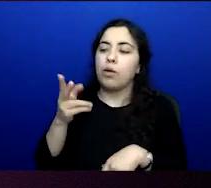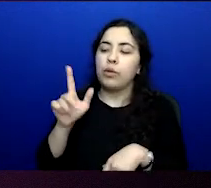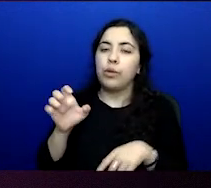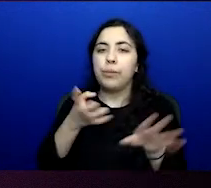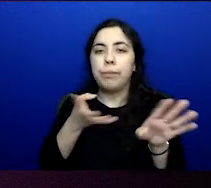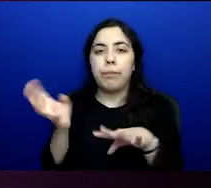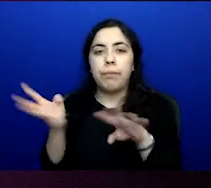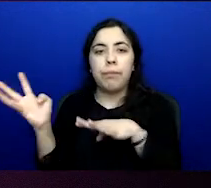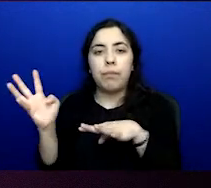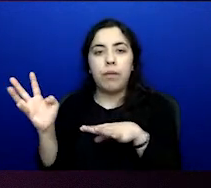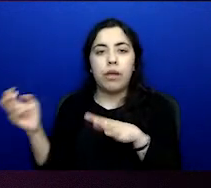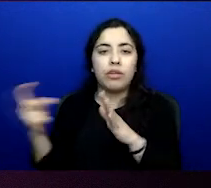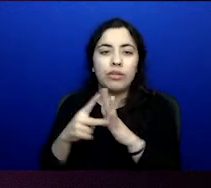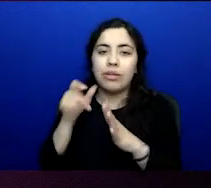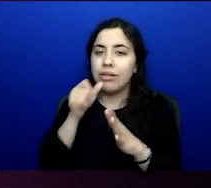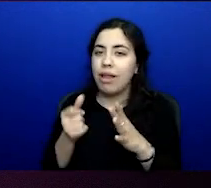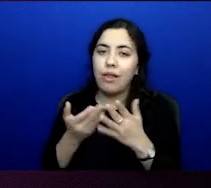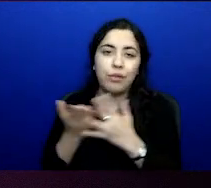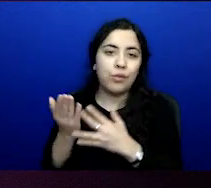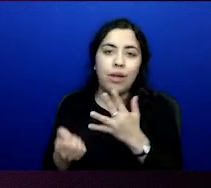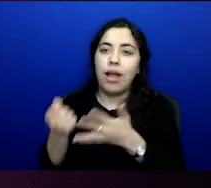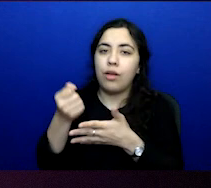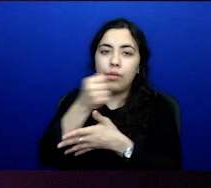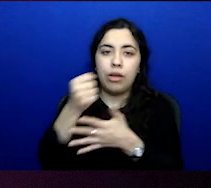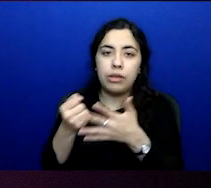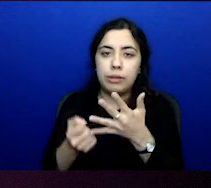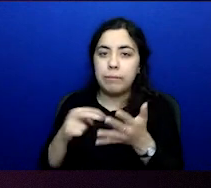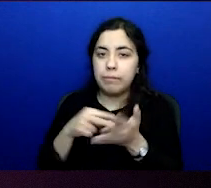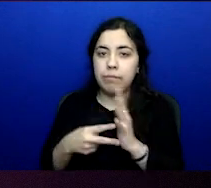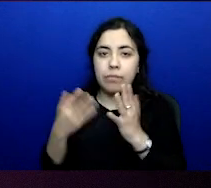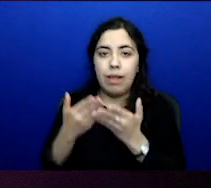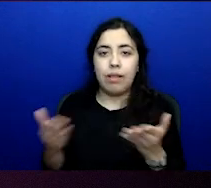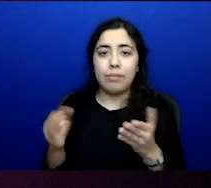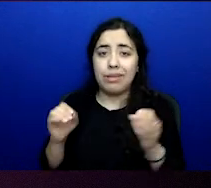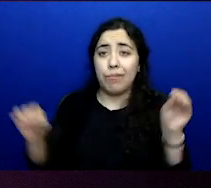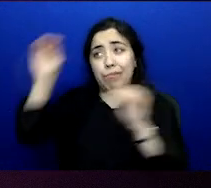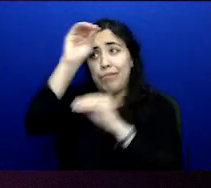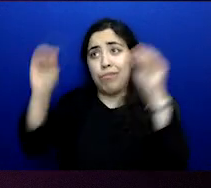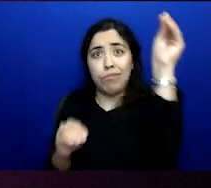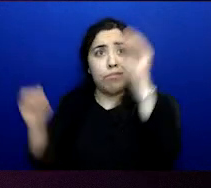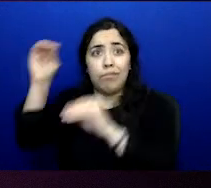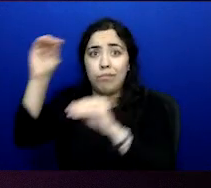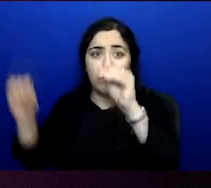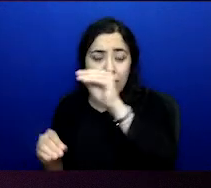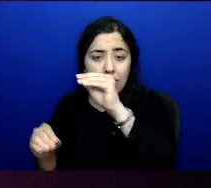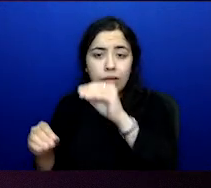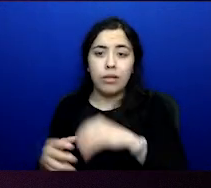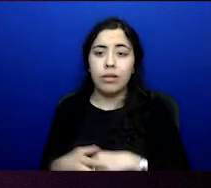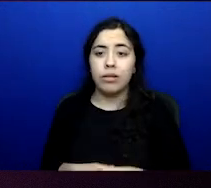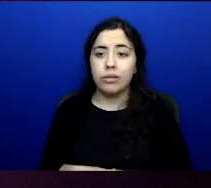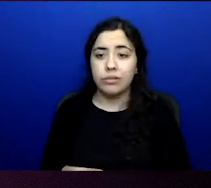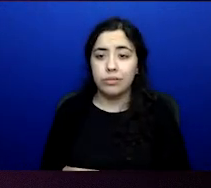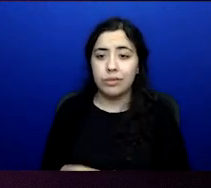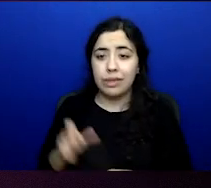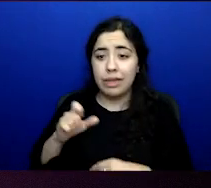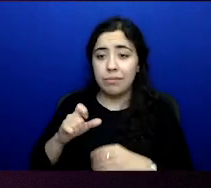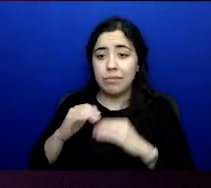is not going to be arranged by hierarchy, meaning that the order of the elements can be completely aligned on the list.